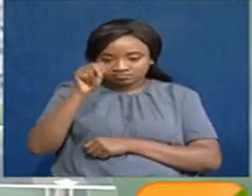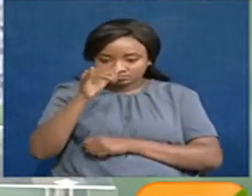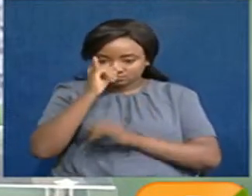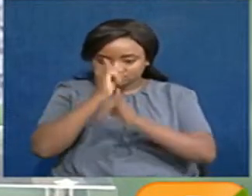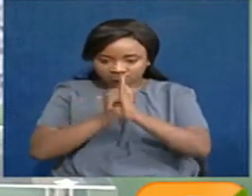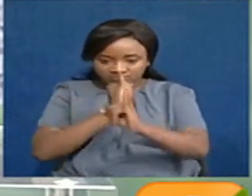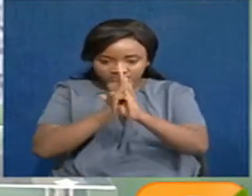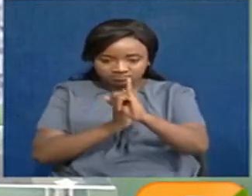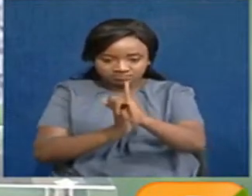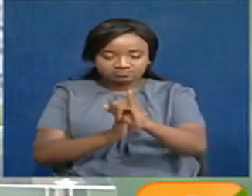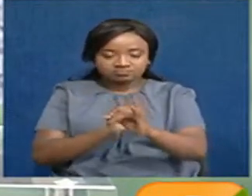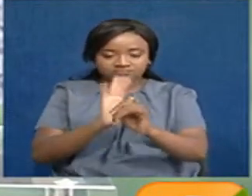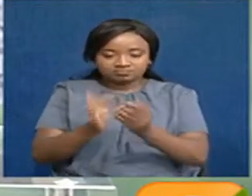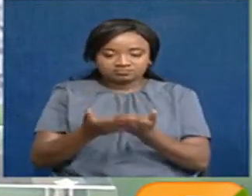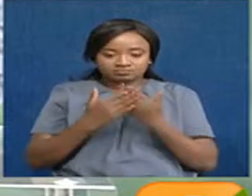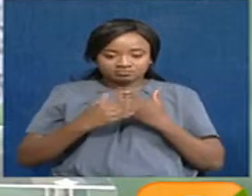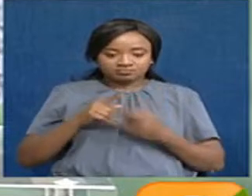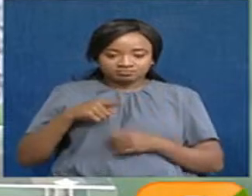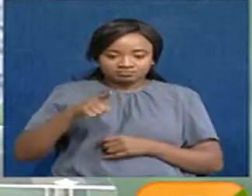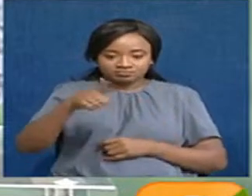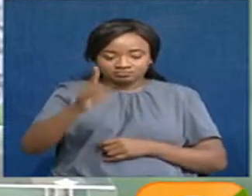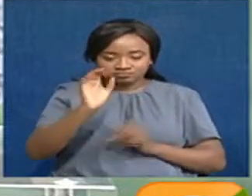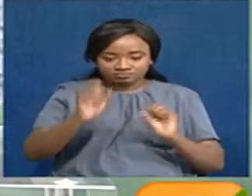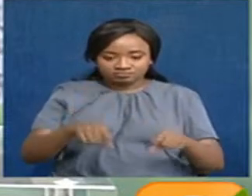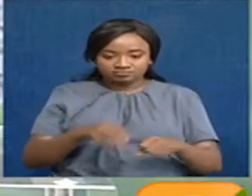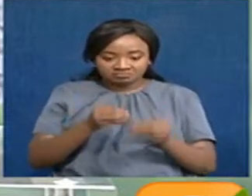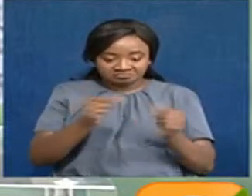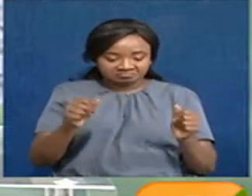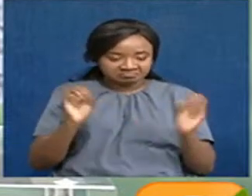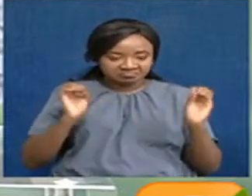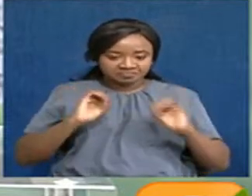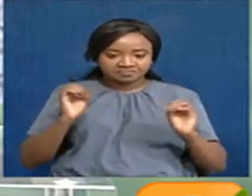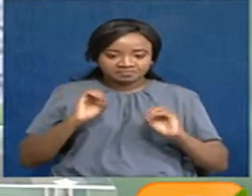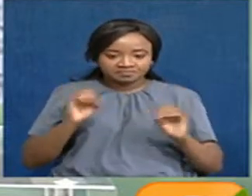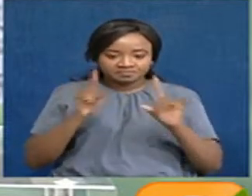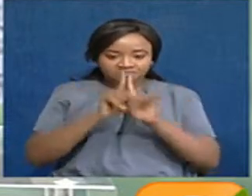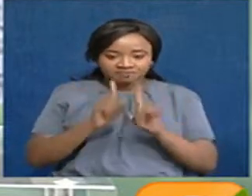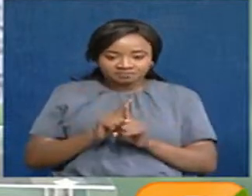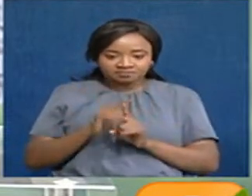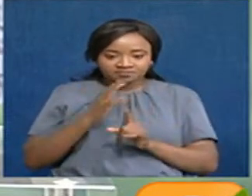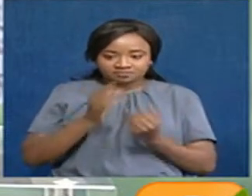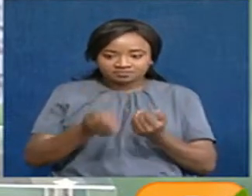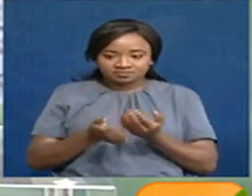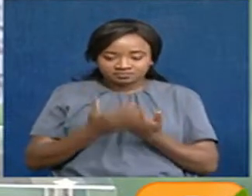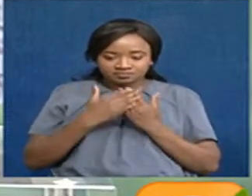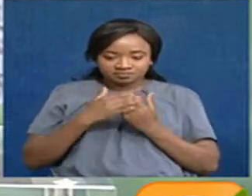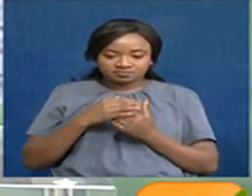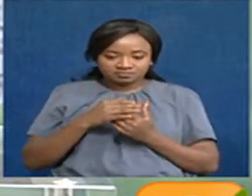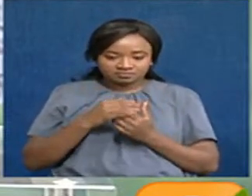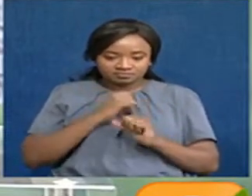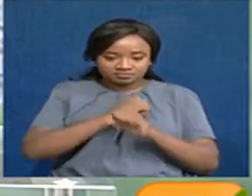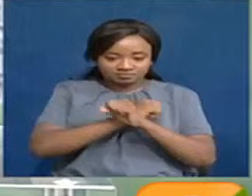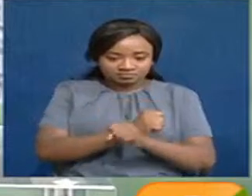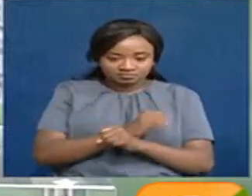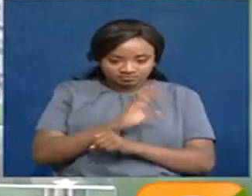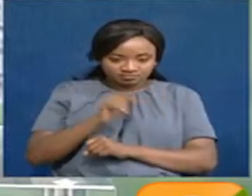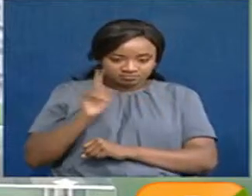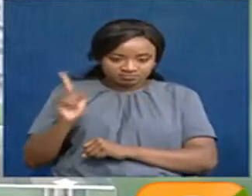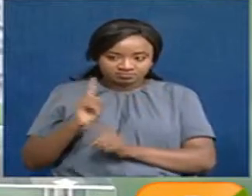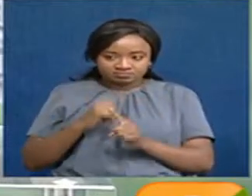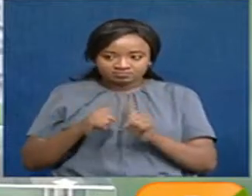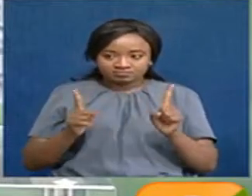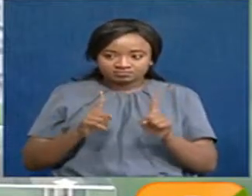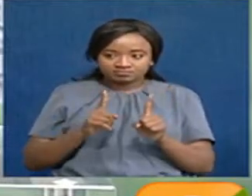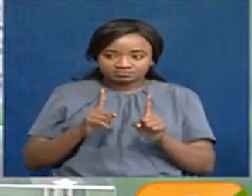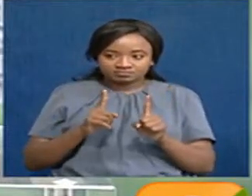way to reproduce the endangered northern white rhino and avert the looming extinction of the species. There are only two remaining